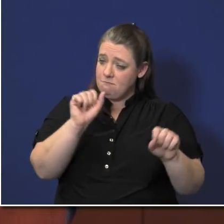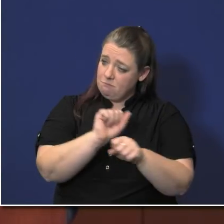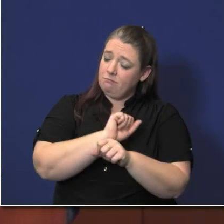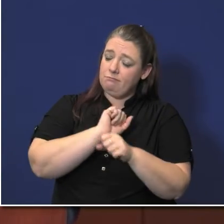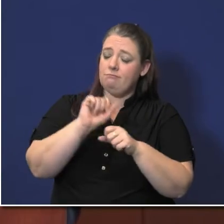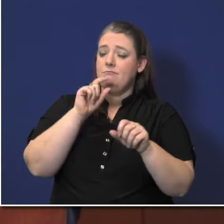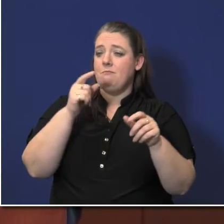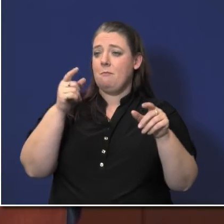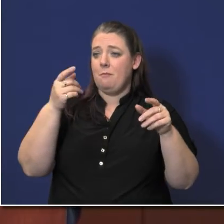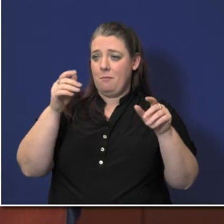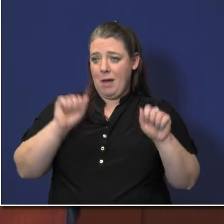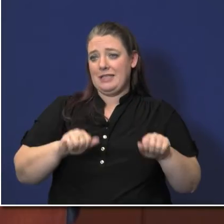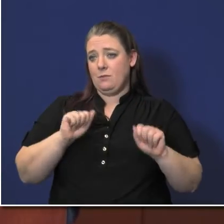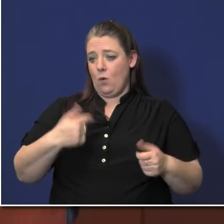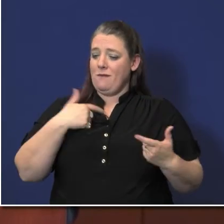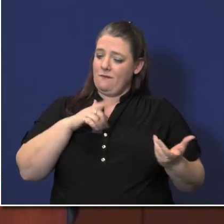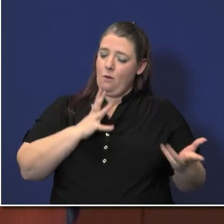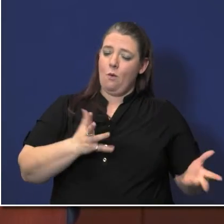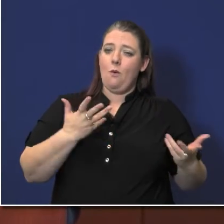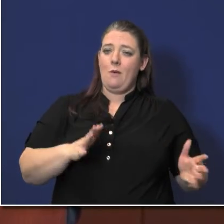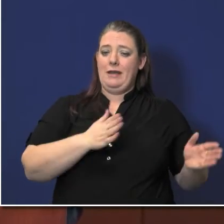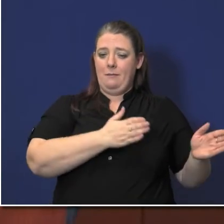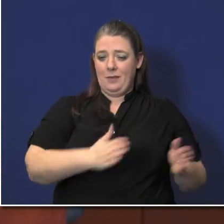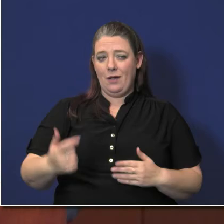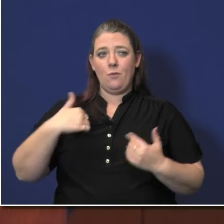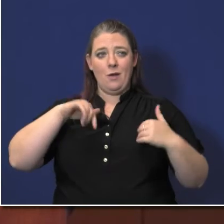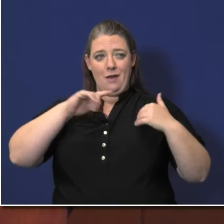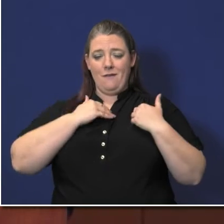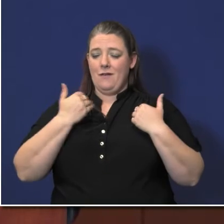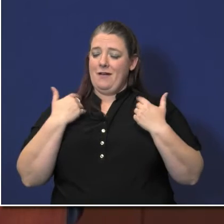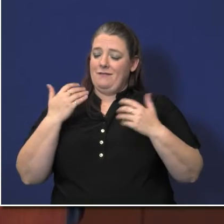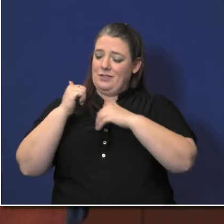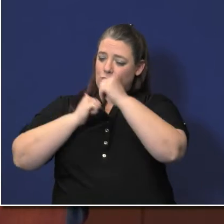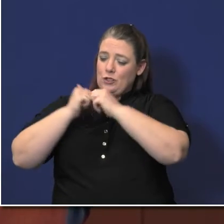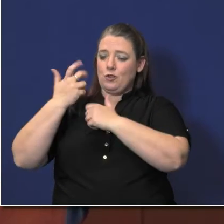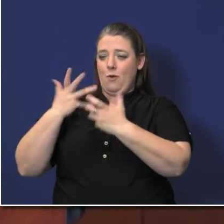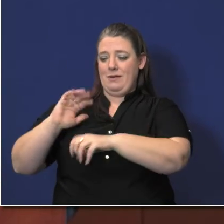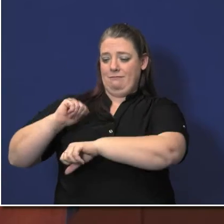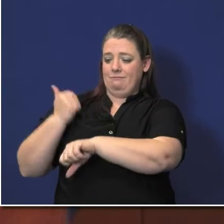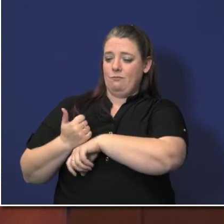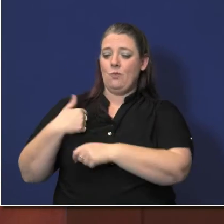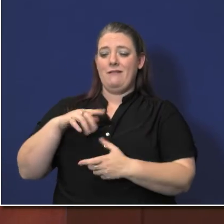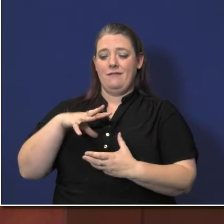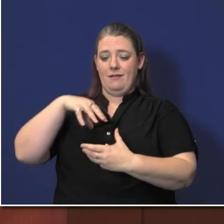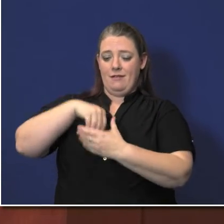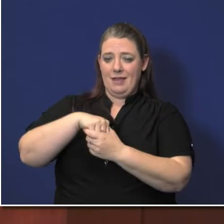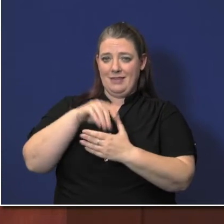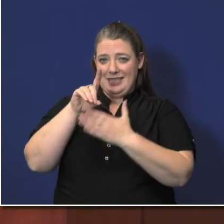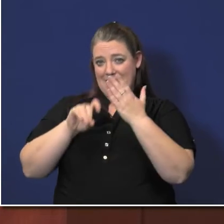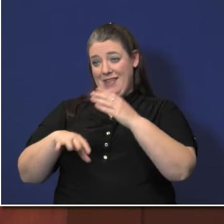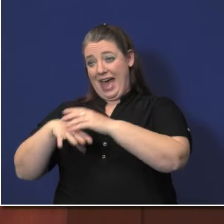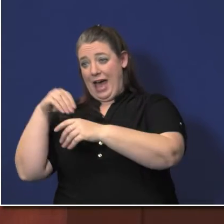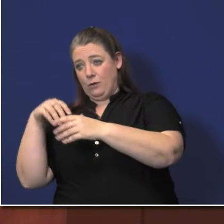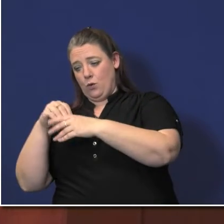have planned for that. So we have infrastructure in place, and we've incorporated a design that outdoor